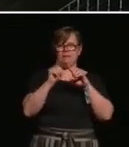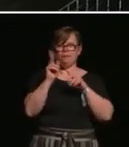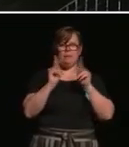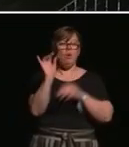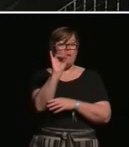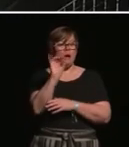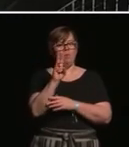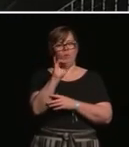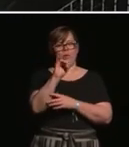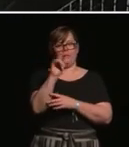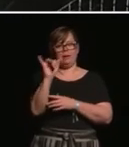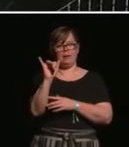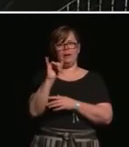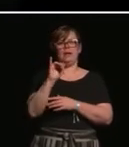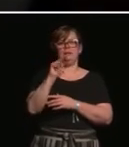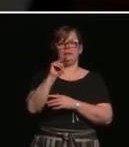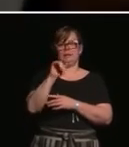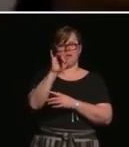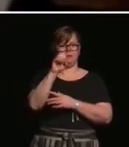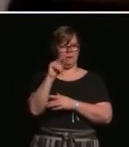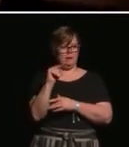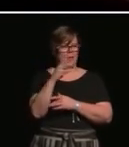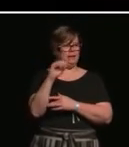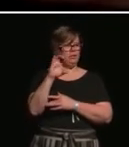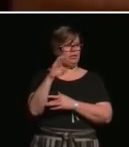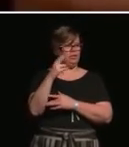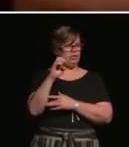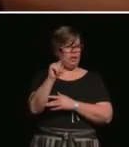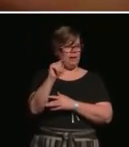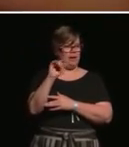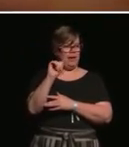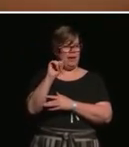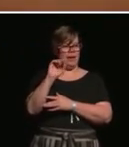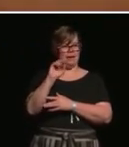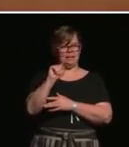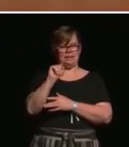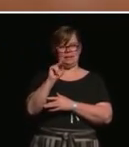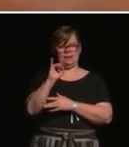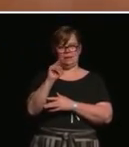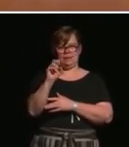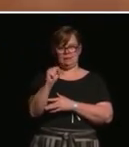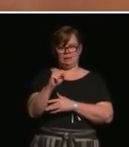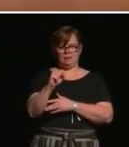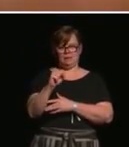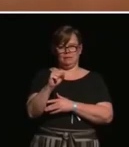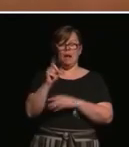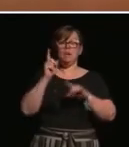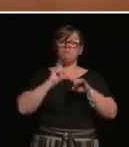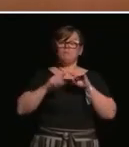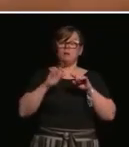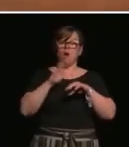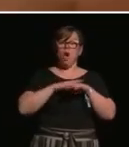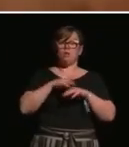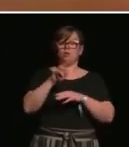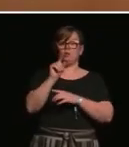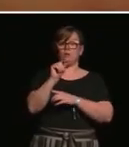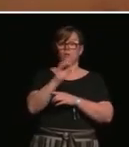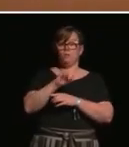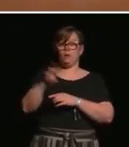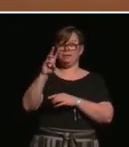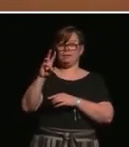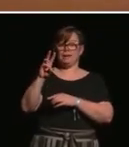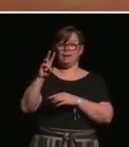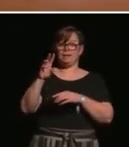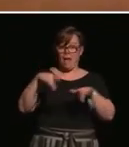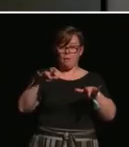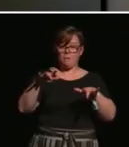Nelson and Chet Atkins. Her folk homecoming was signaled especially on the 2006 album Folk is the